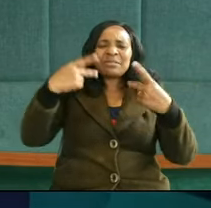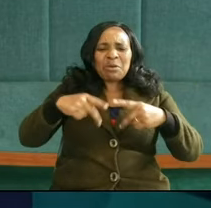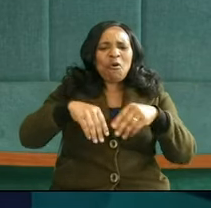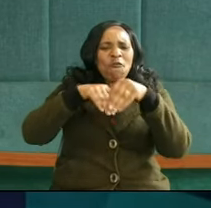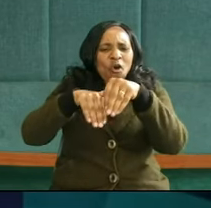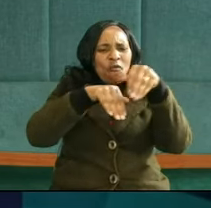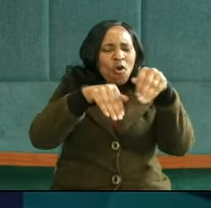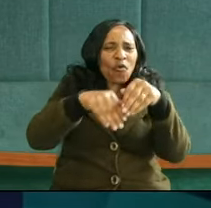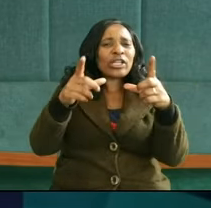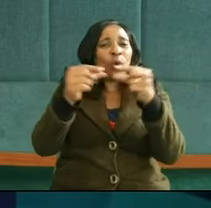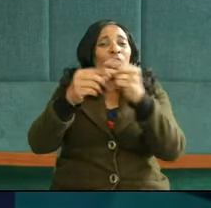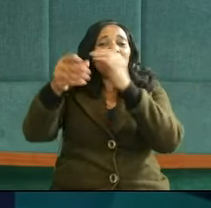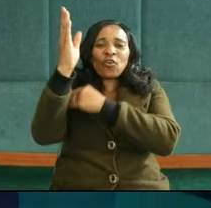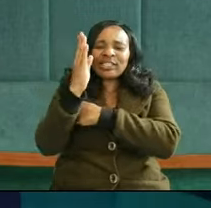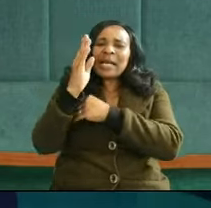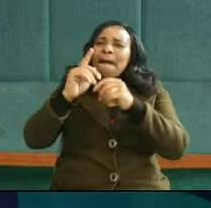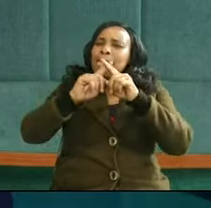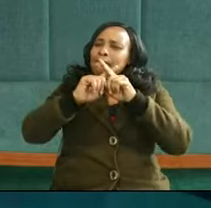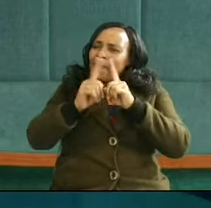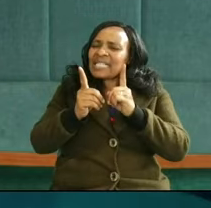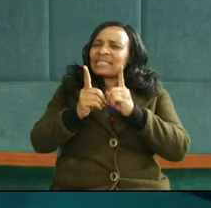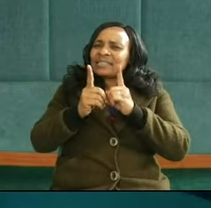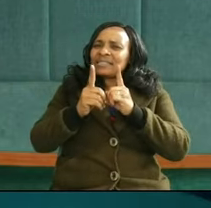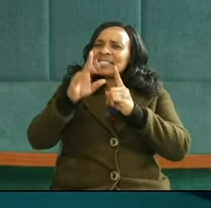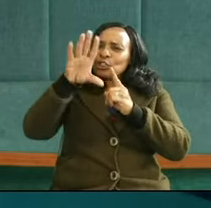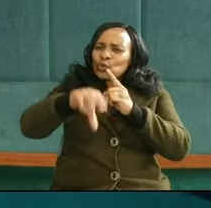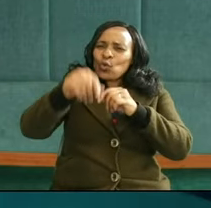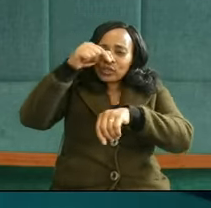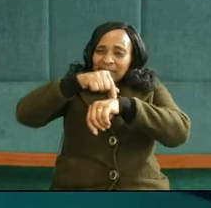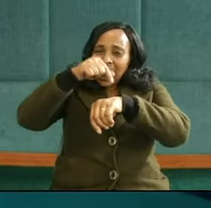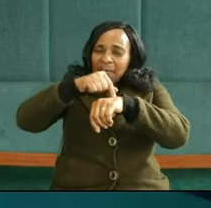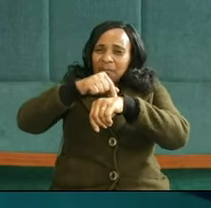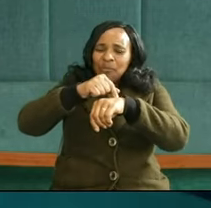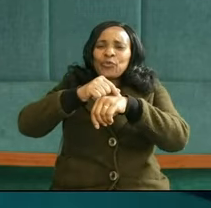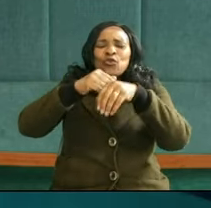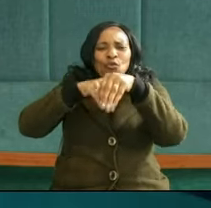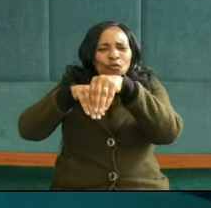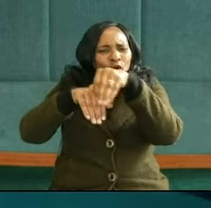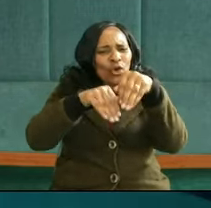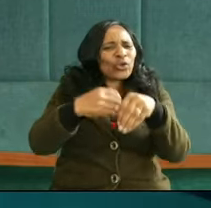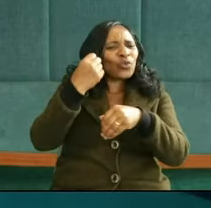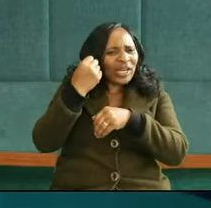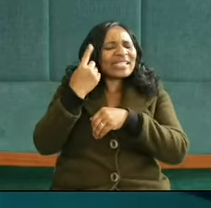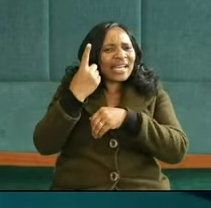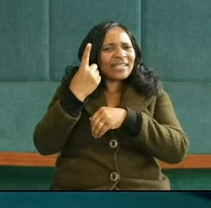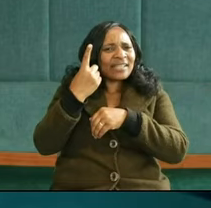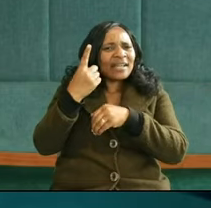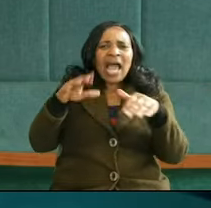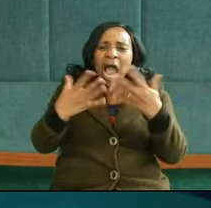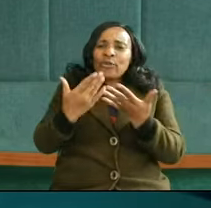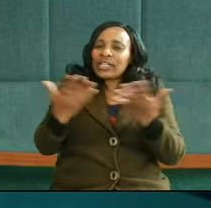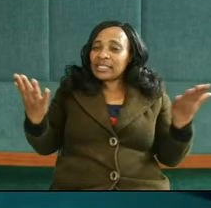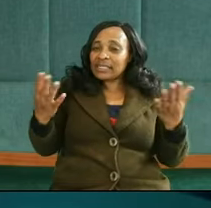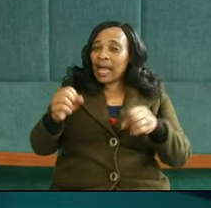word of God. They did not just hear, but they took time to be able to follow with it, to understand whether the things that they